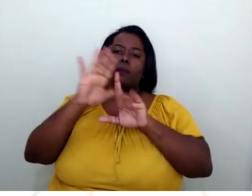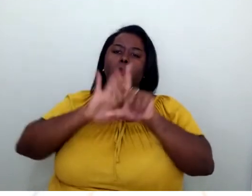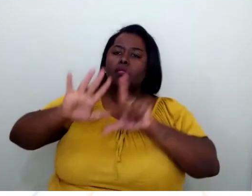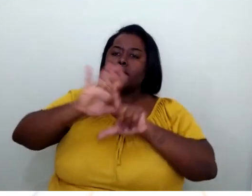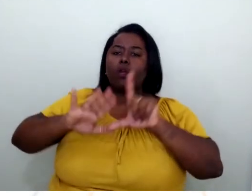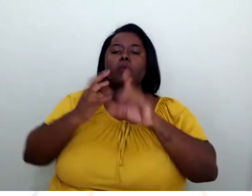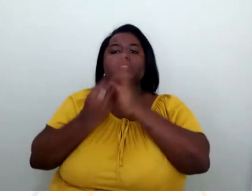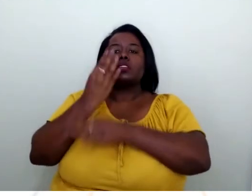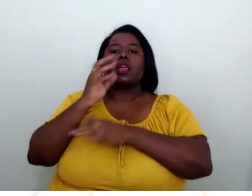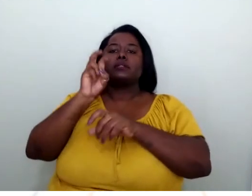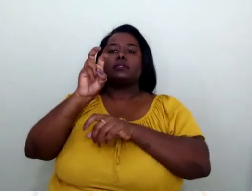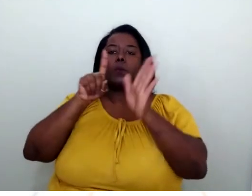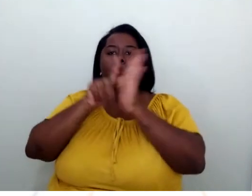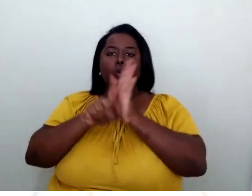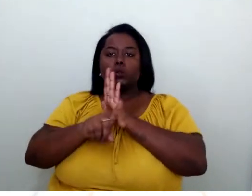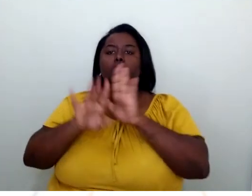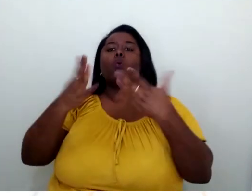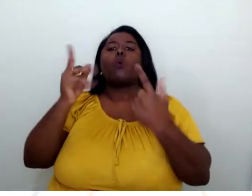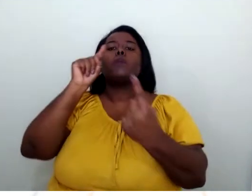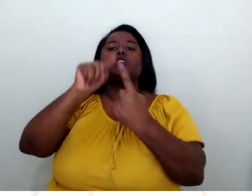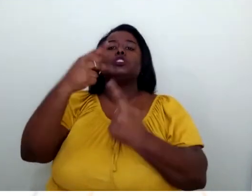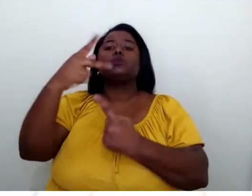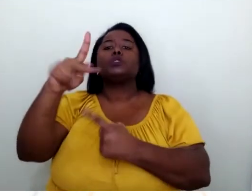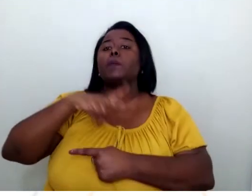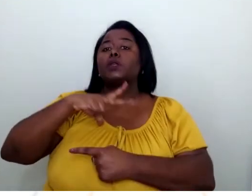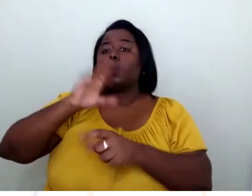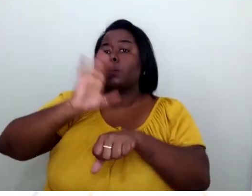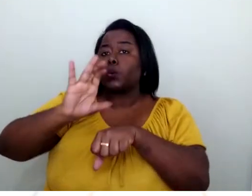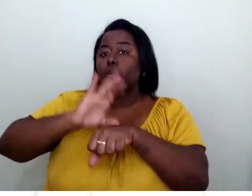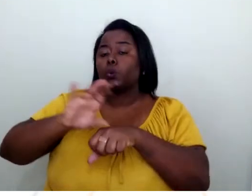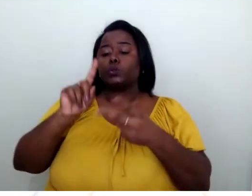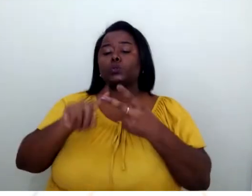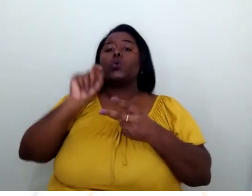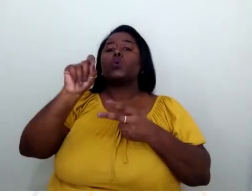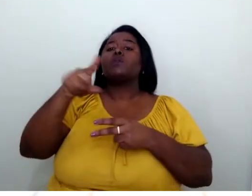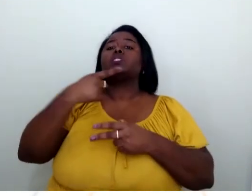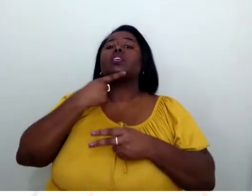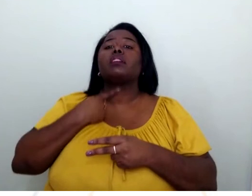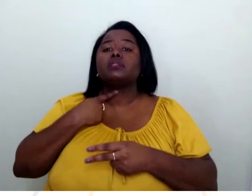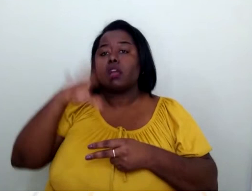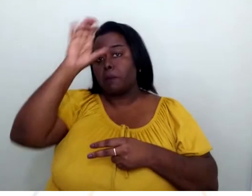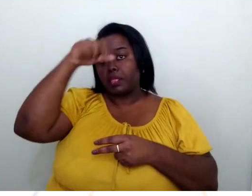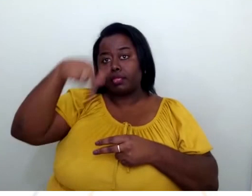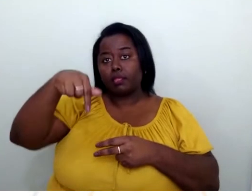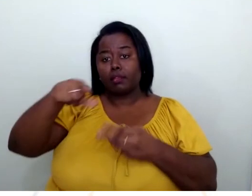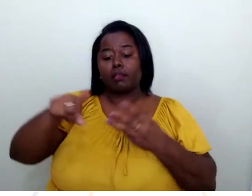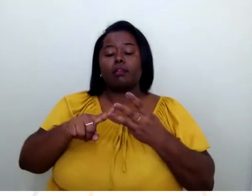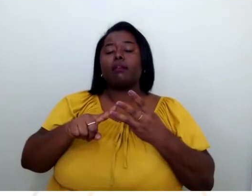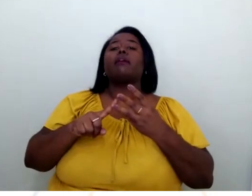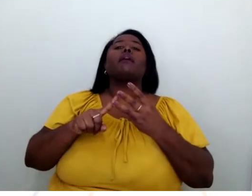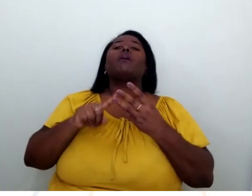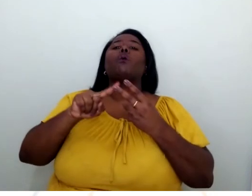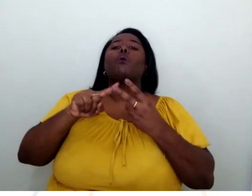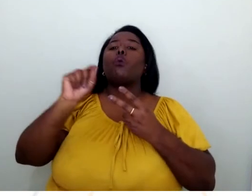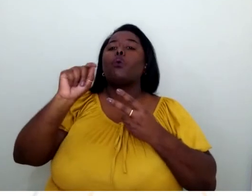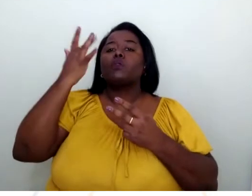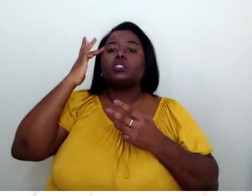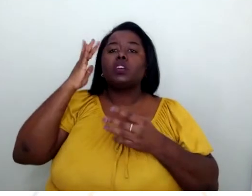idea is coming from. I really value you as a person, but I don't quite understand where that idea is coming from. Can you please explain to me? Is this